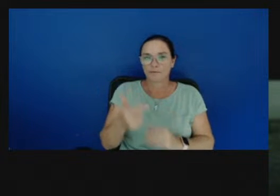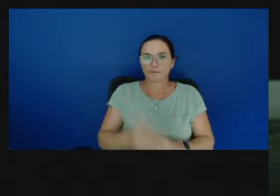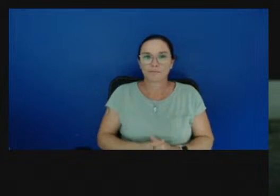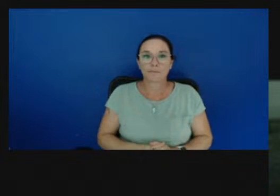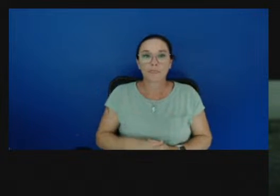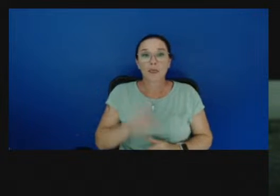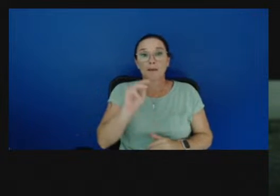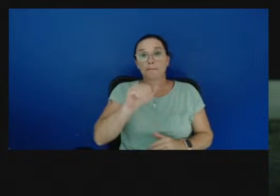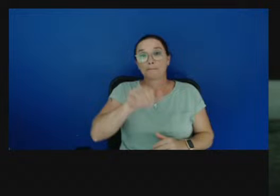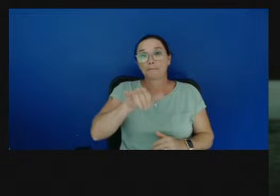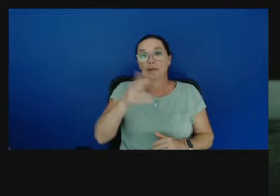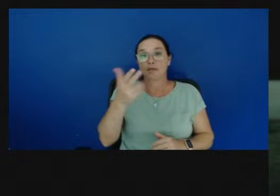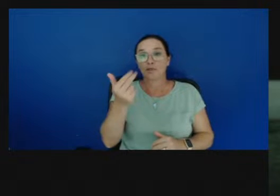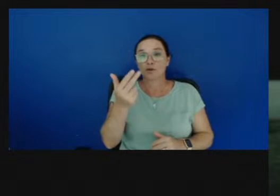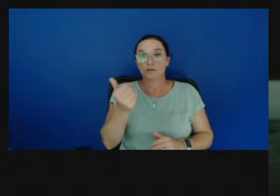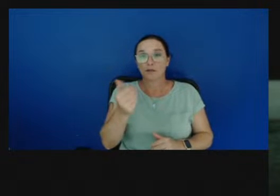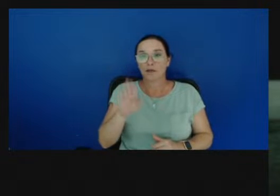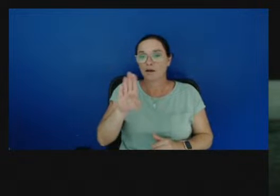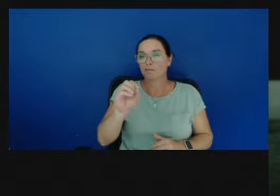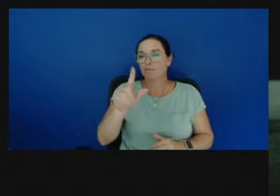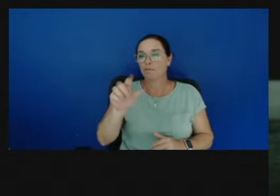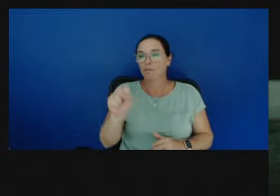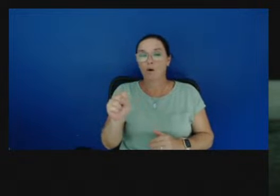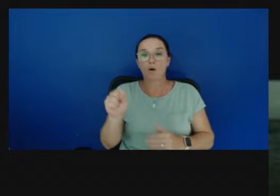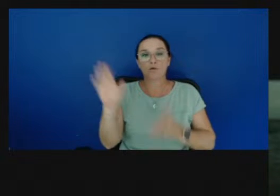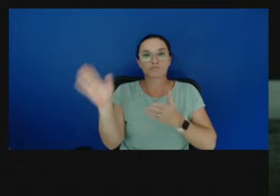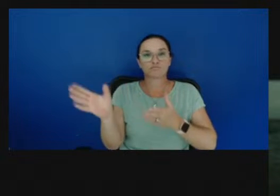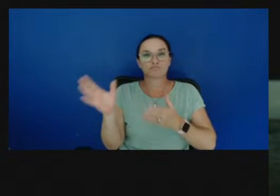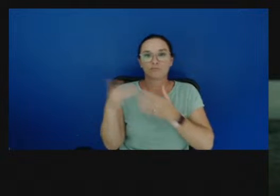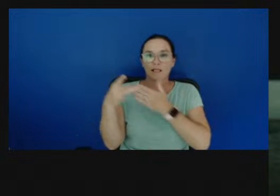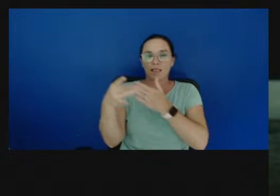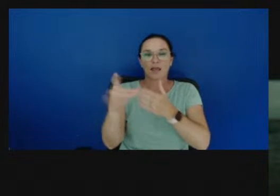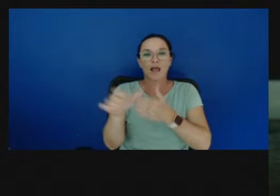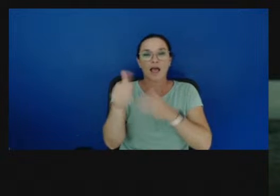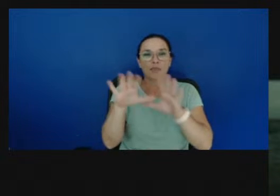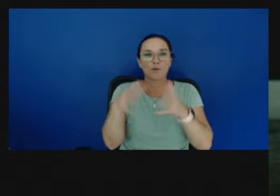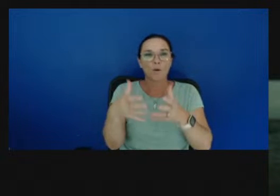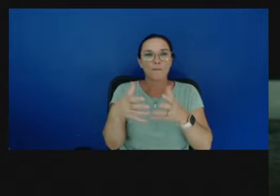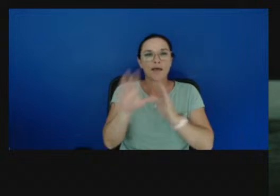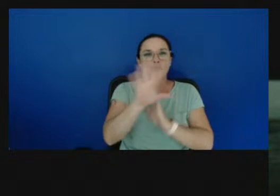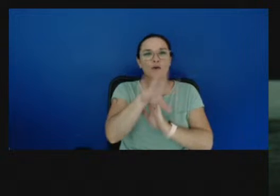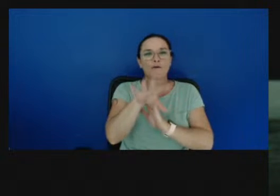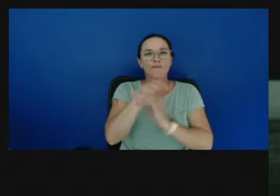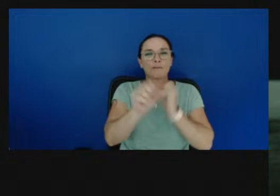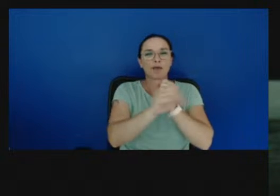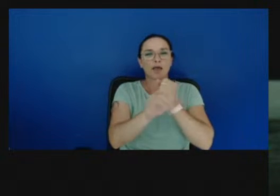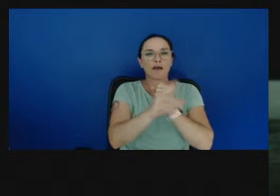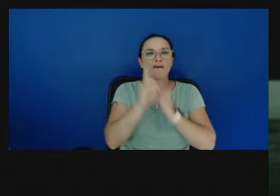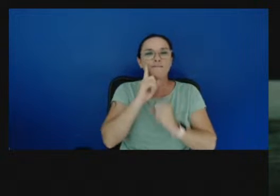On May 13th, Bowles took another group out, this time to film an advertisement for a Buick automobile.